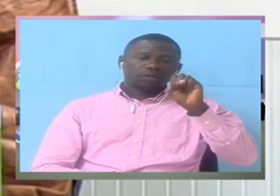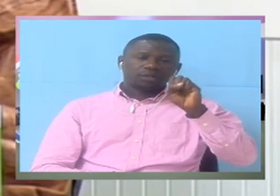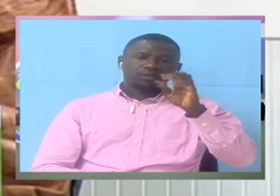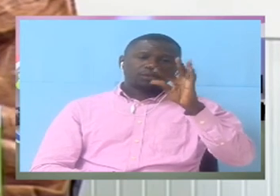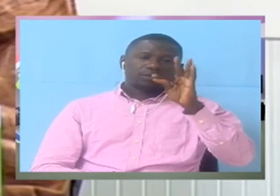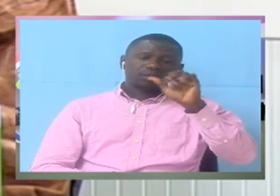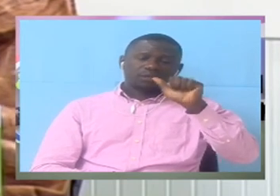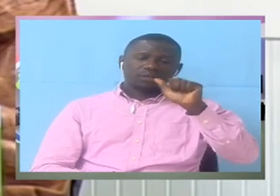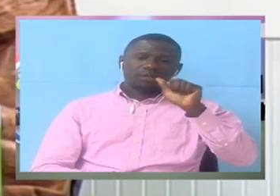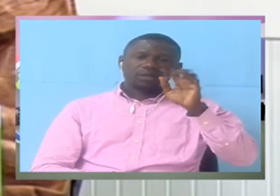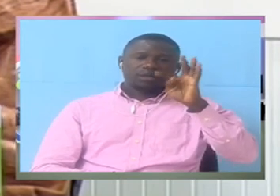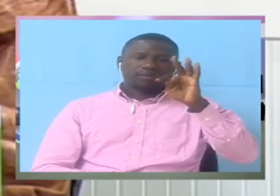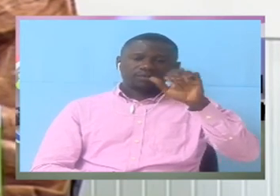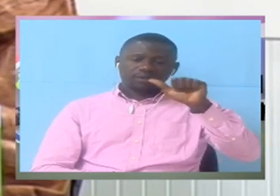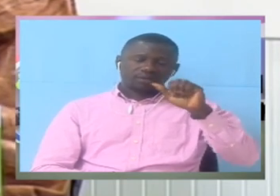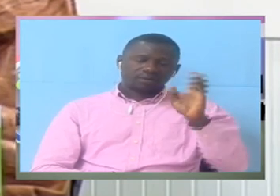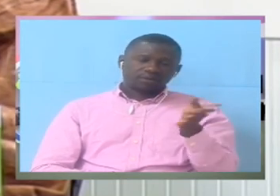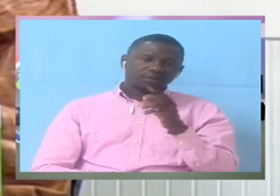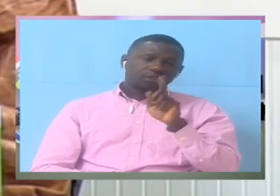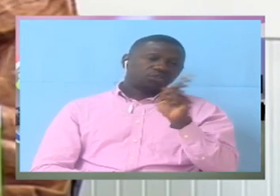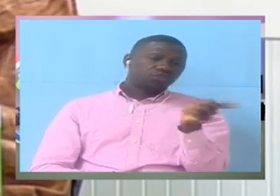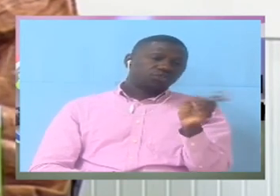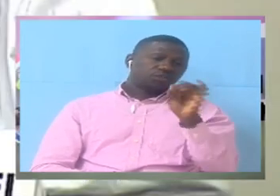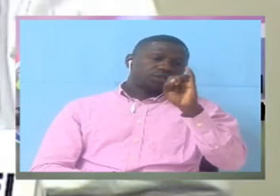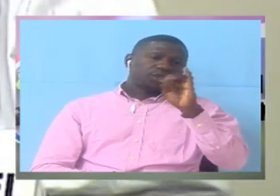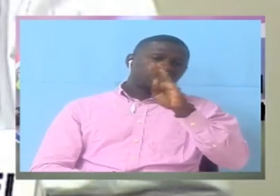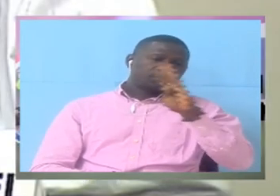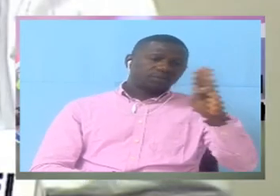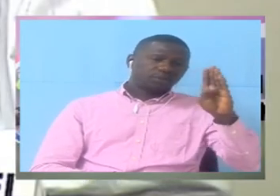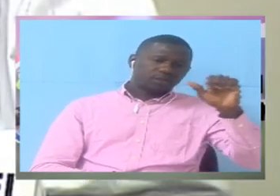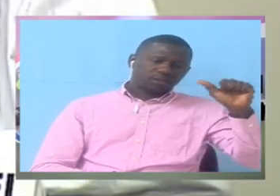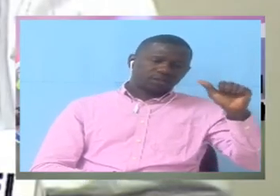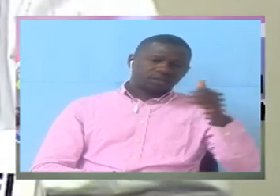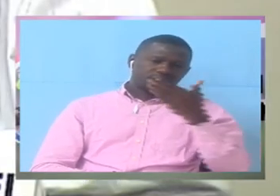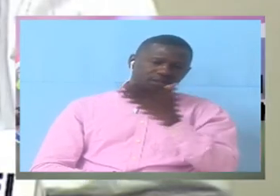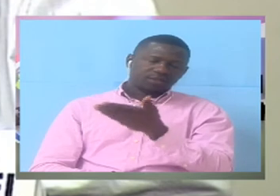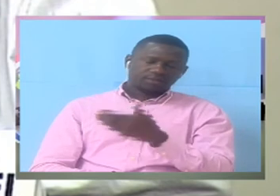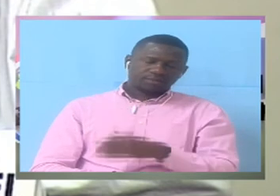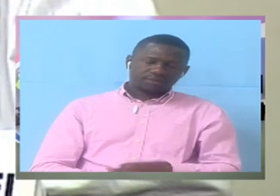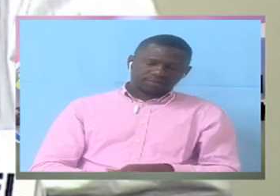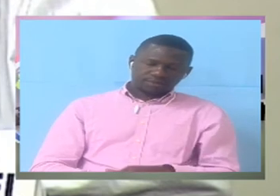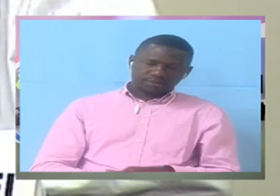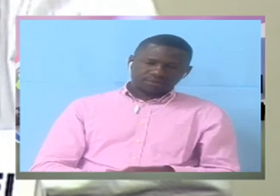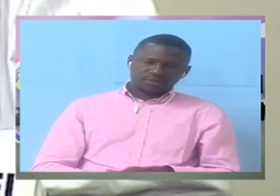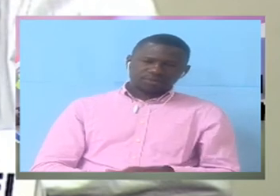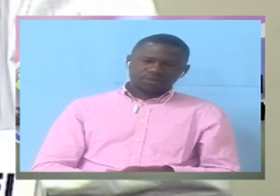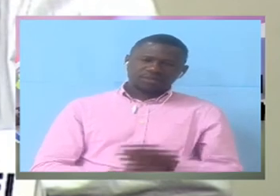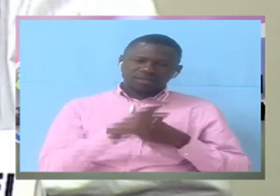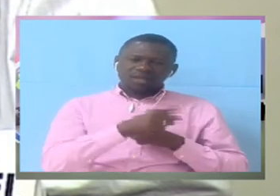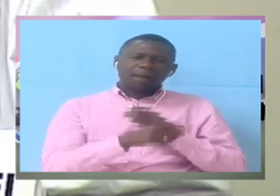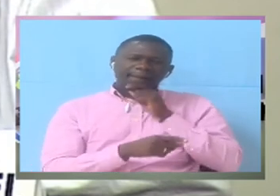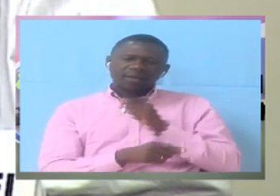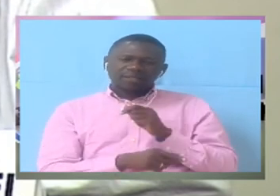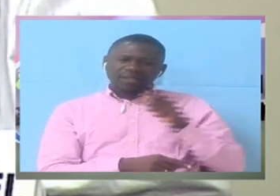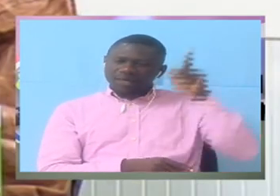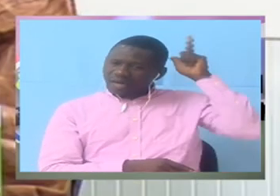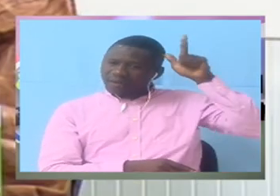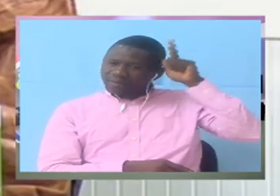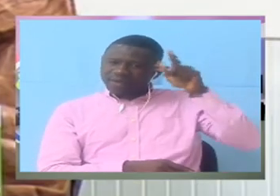there. He's the man who was in charge of that place. What was his Liberian name? At a Liberian two